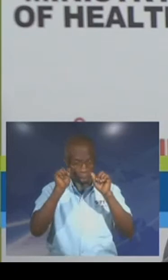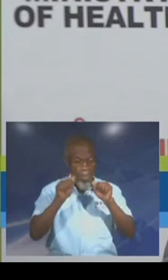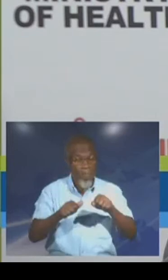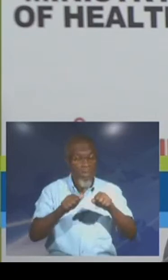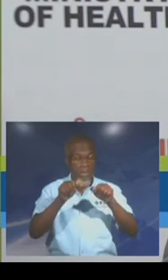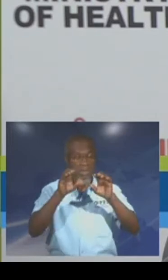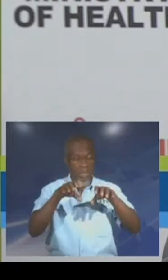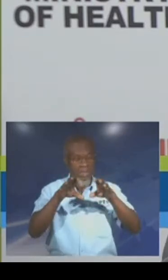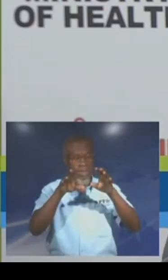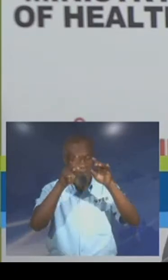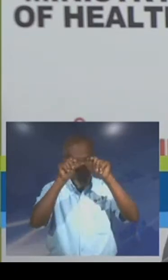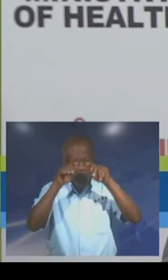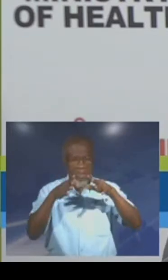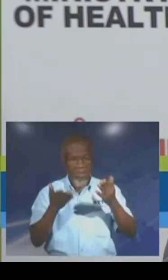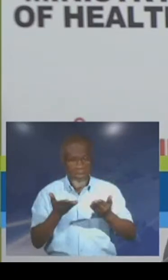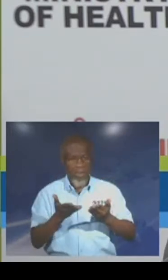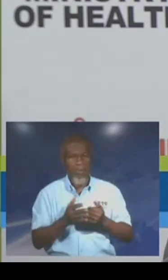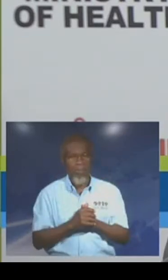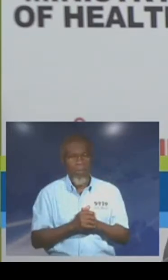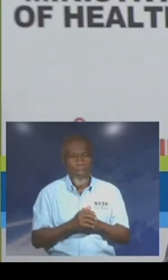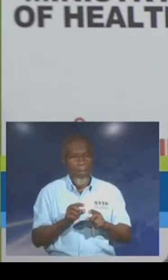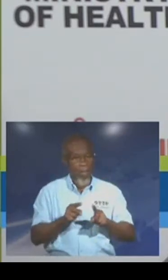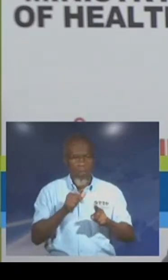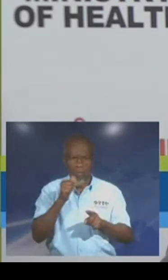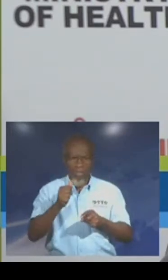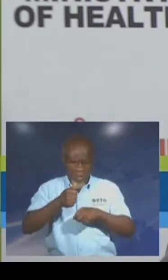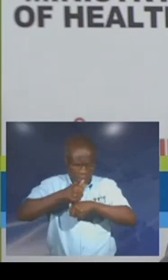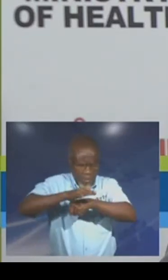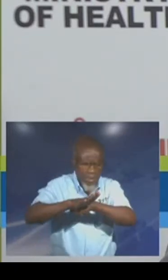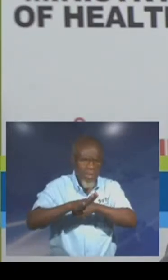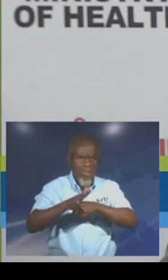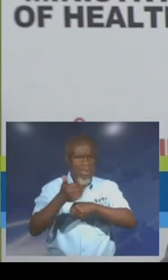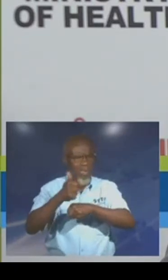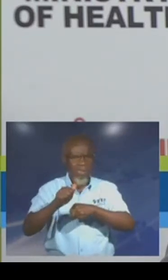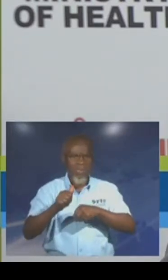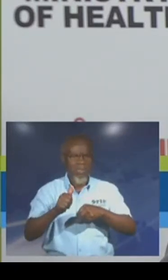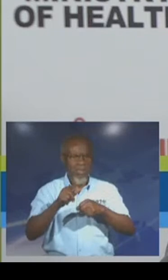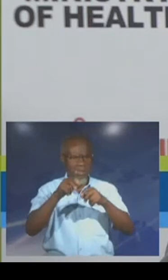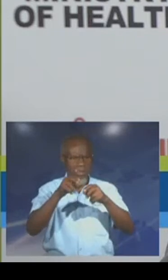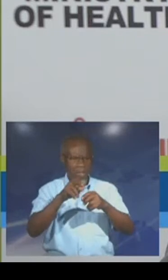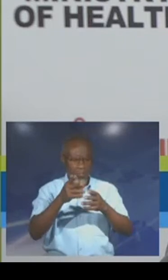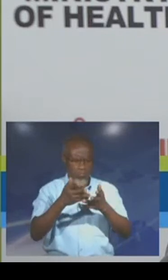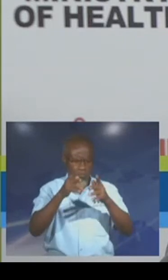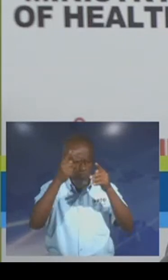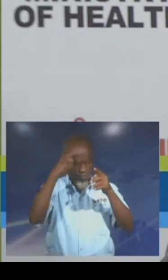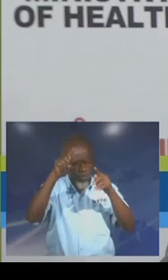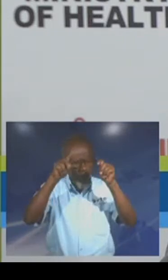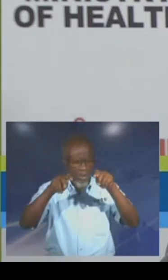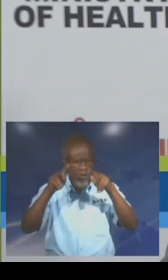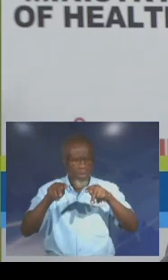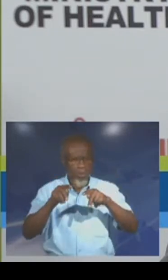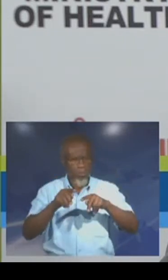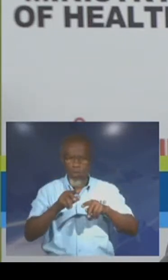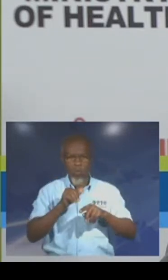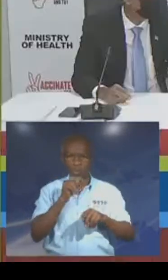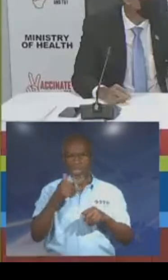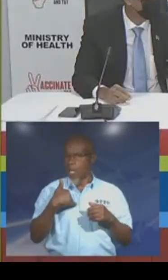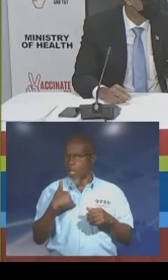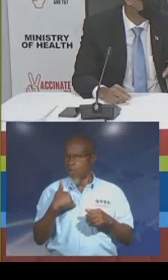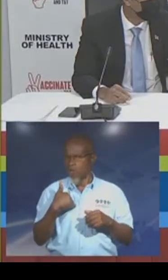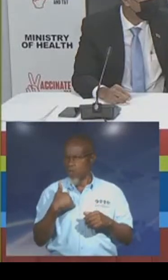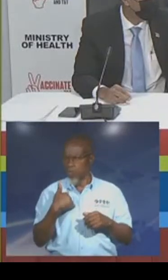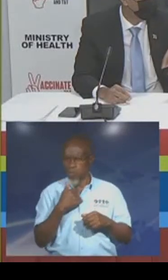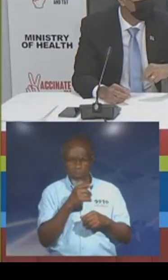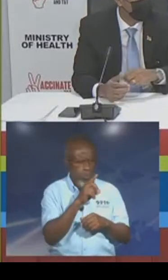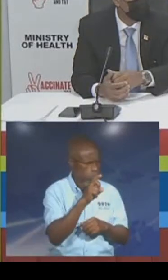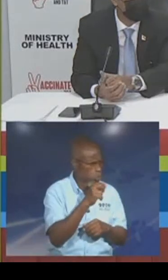but we have not sent any samples to be tested as yet because we have no suspected cases. Did we send any? Yeah, but they weren't suspected, but we